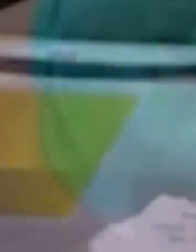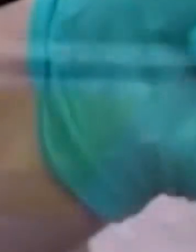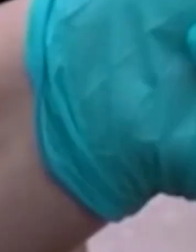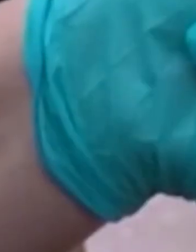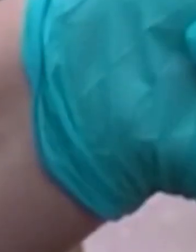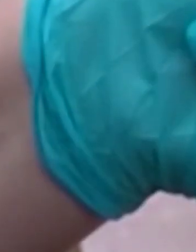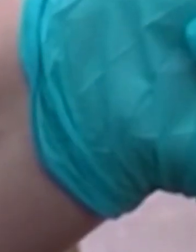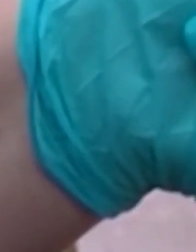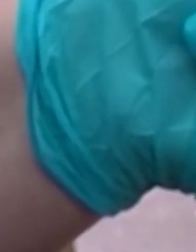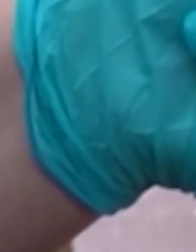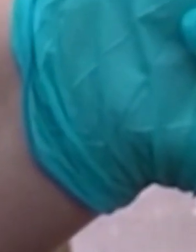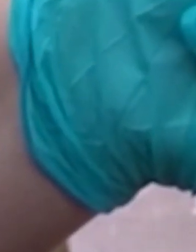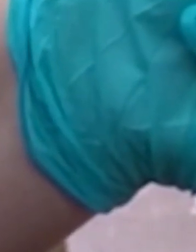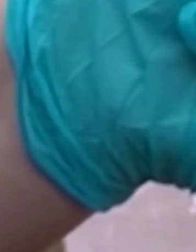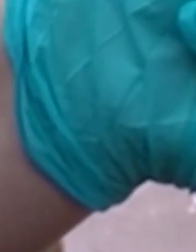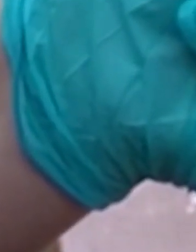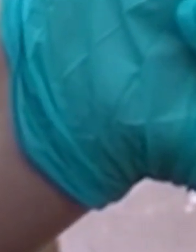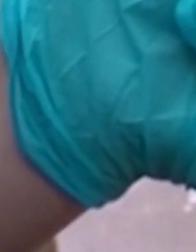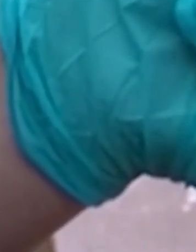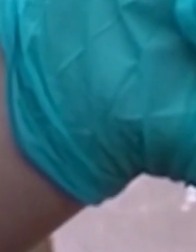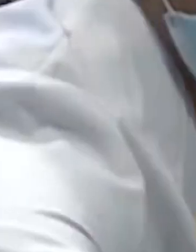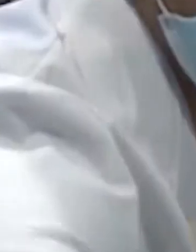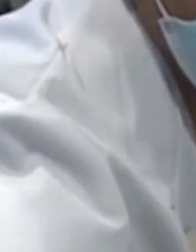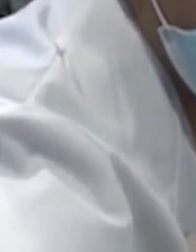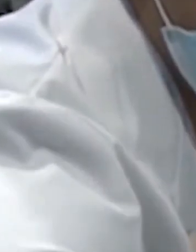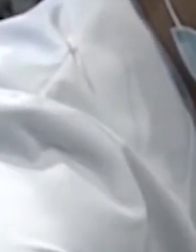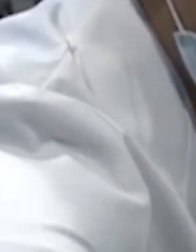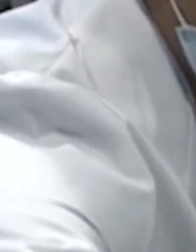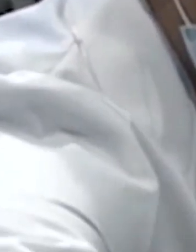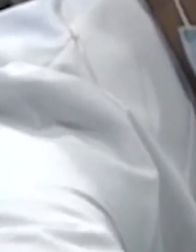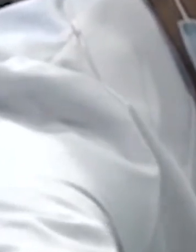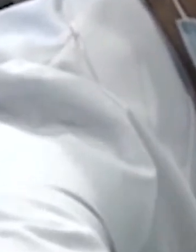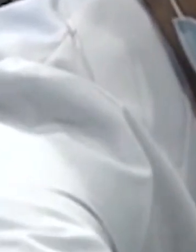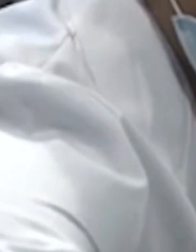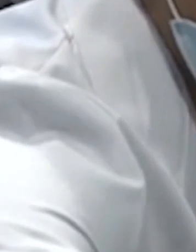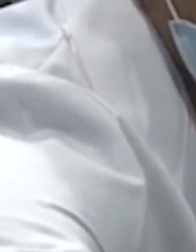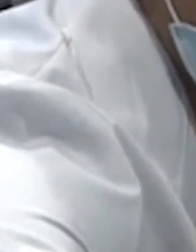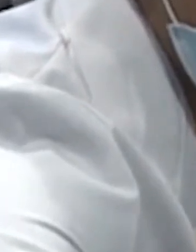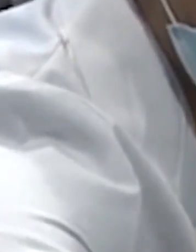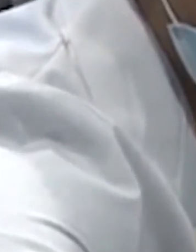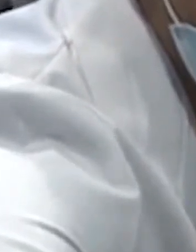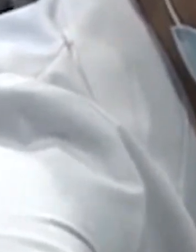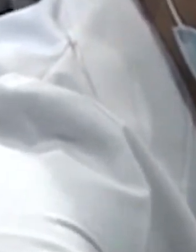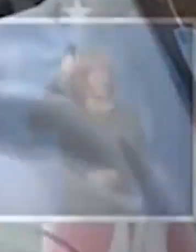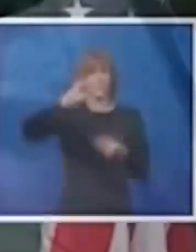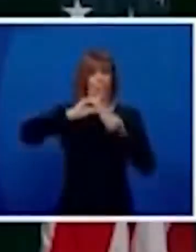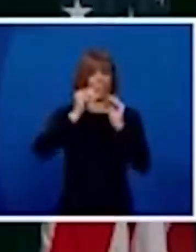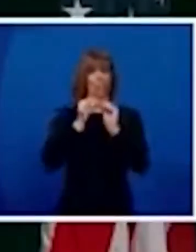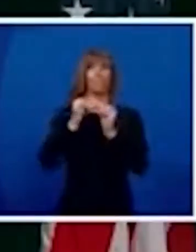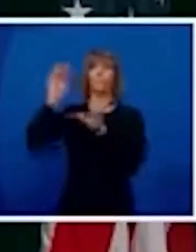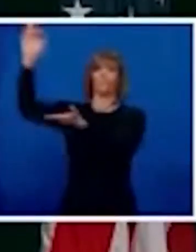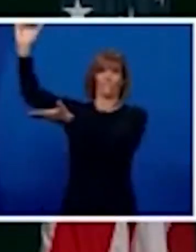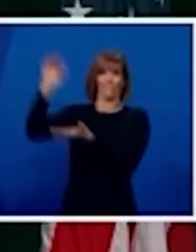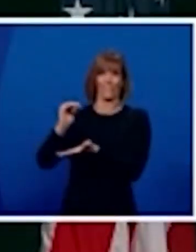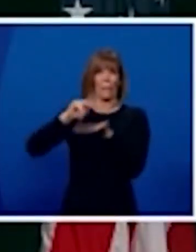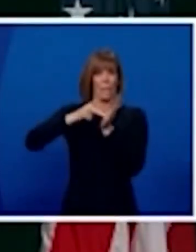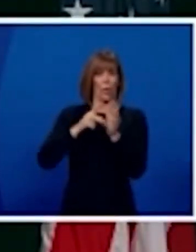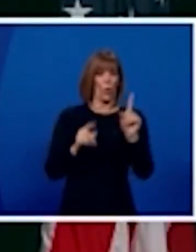be a challenge. So Iowa plans to get its largest vaccine allocation from the federal government soon. So